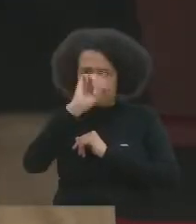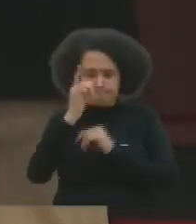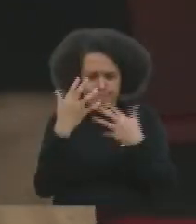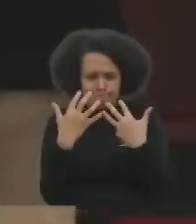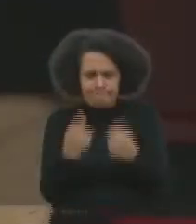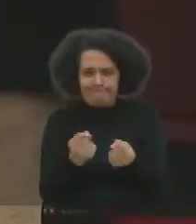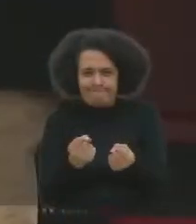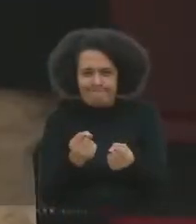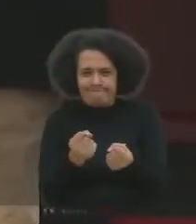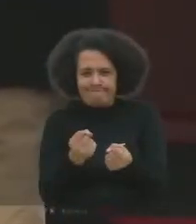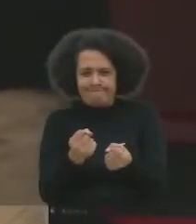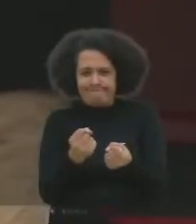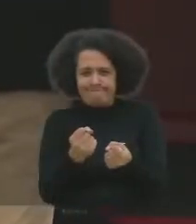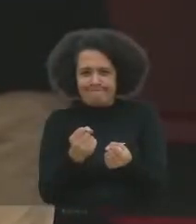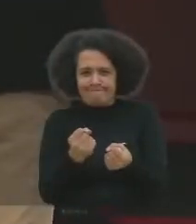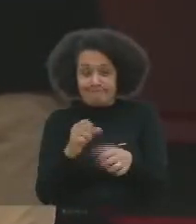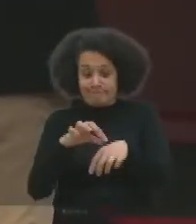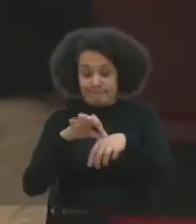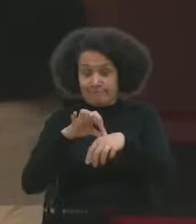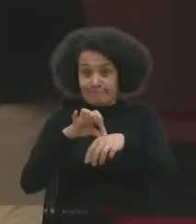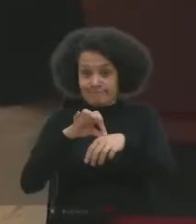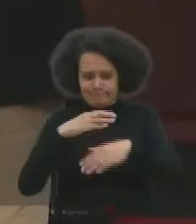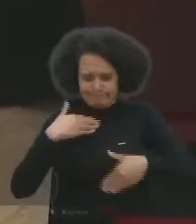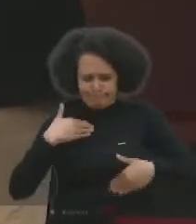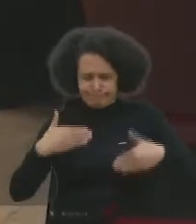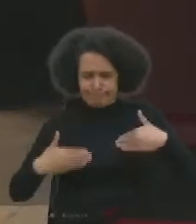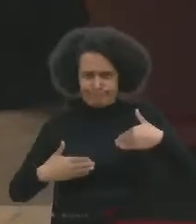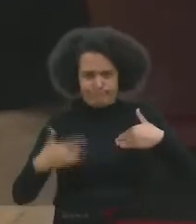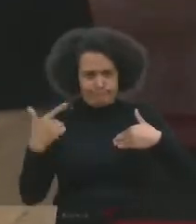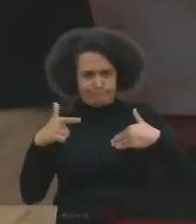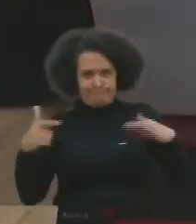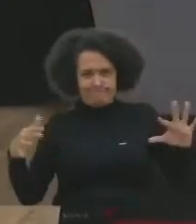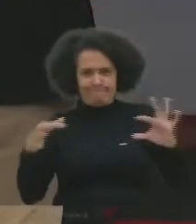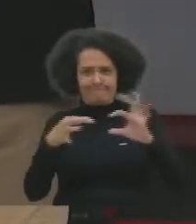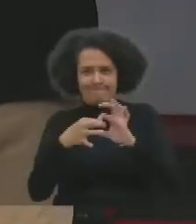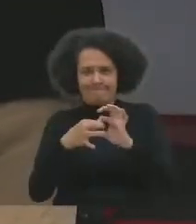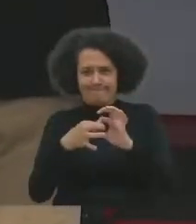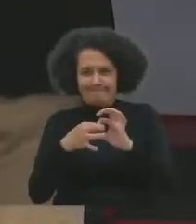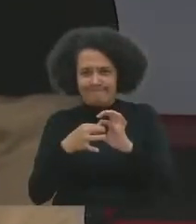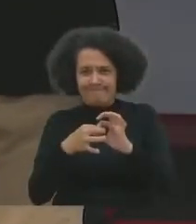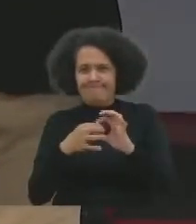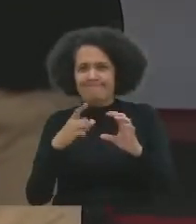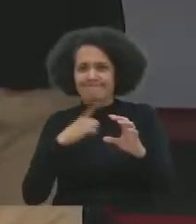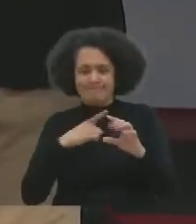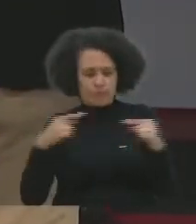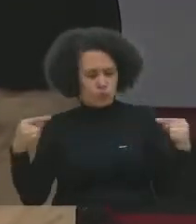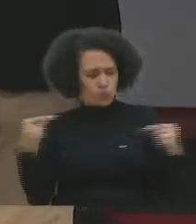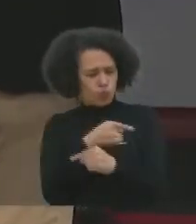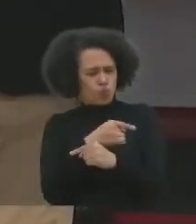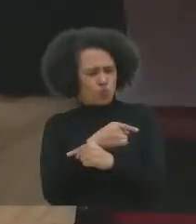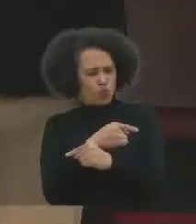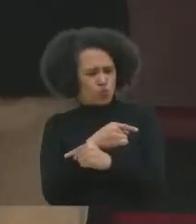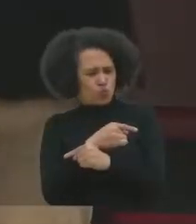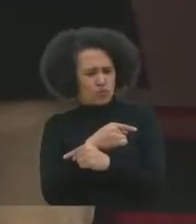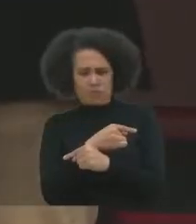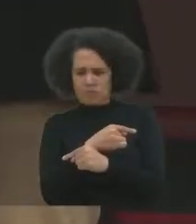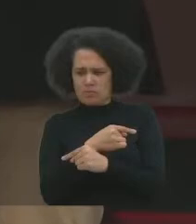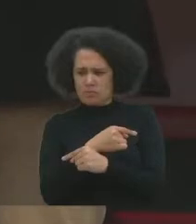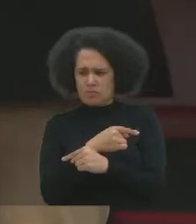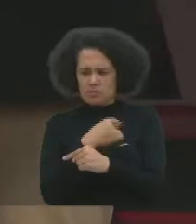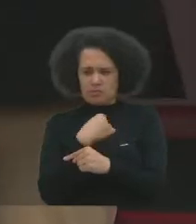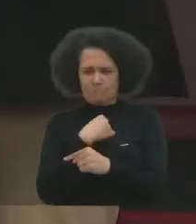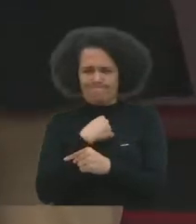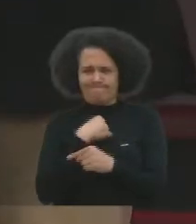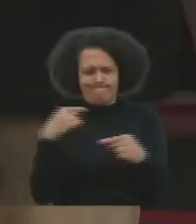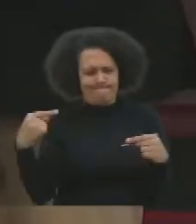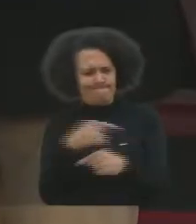há comunhão entre carne e espírito. And these are opposed, they are contrary to one another. São contrários, são opostos, são contrários